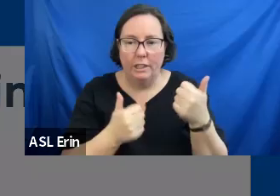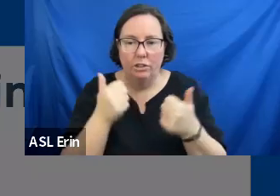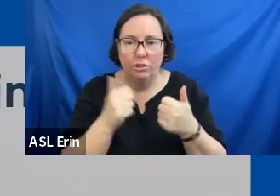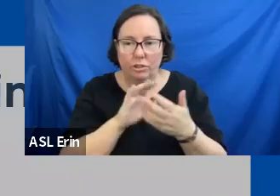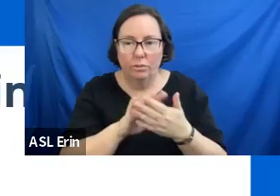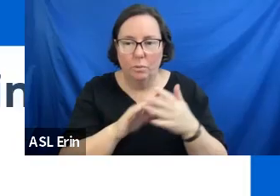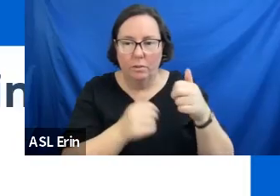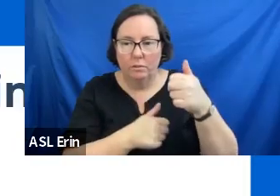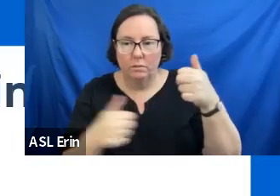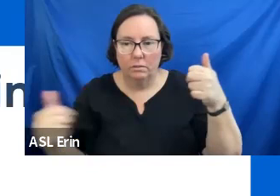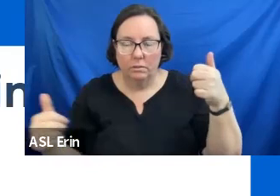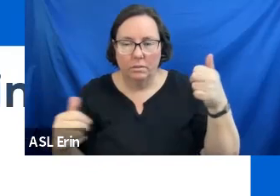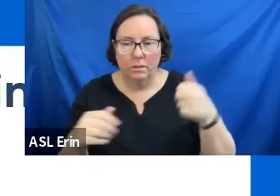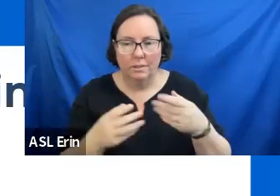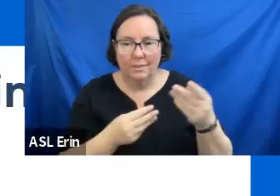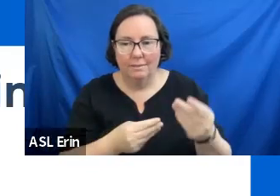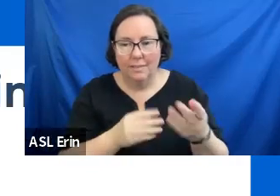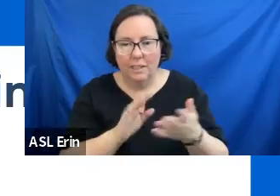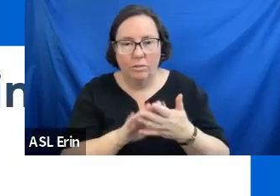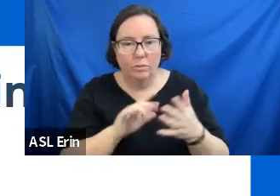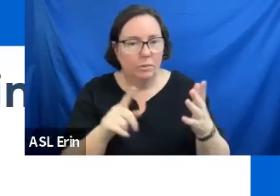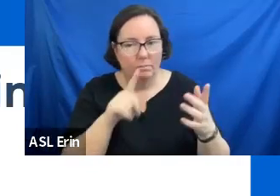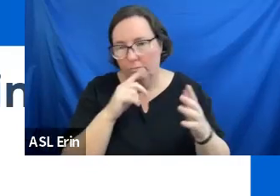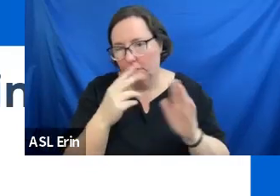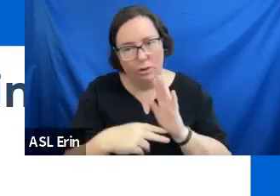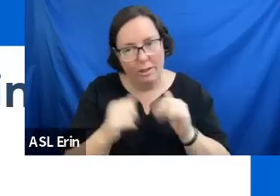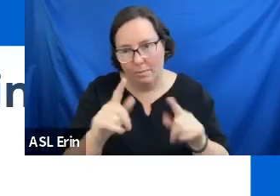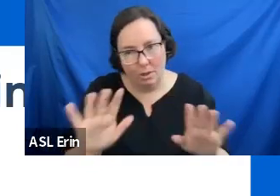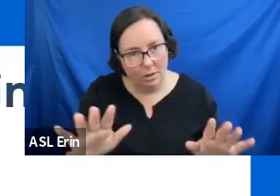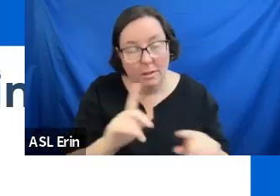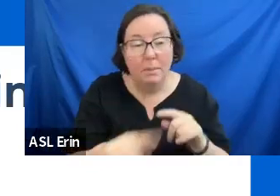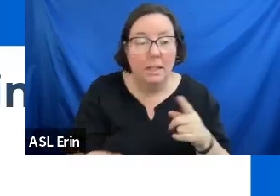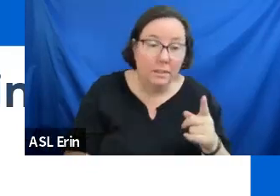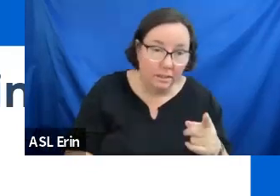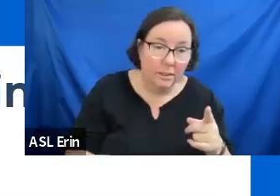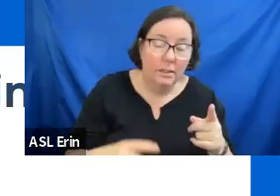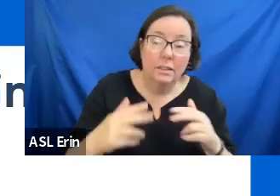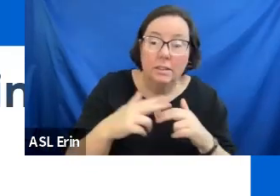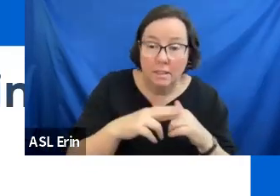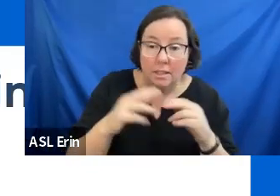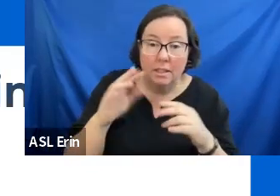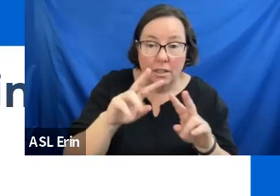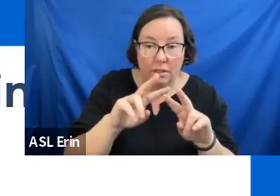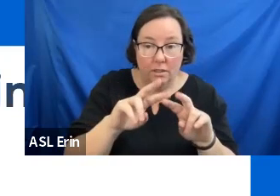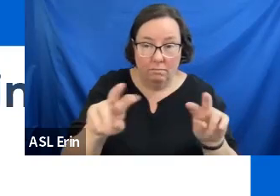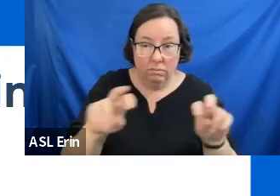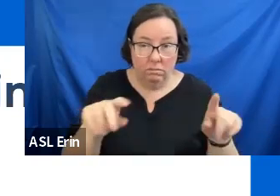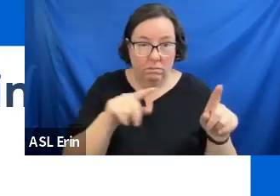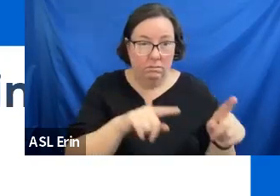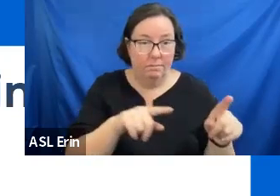can, thank you. I am not gonna read all of these, but this slide looks at